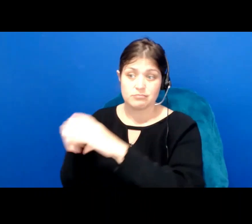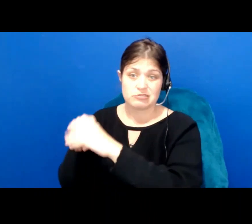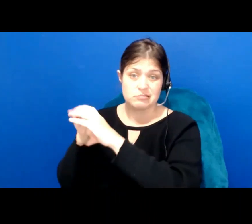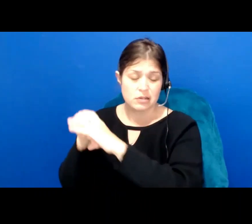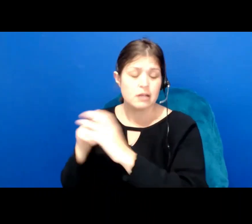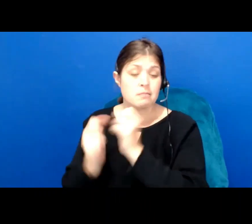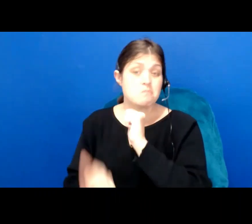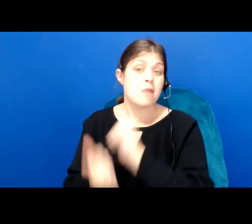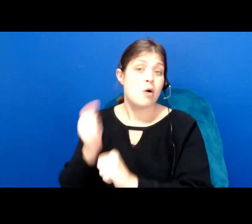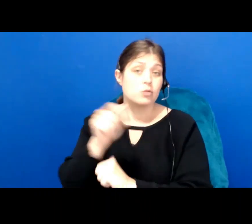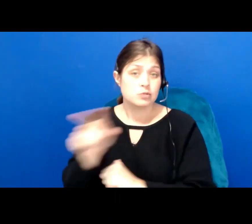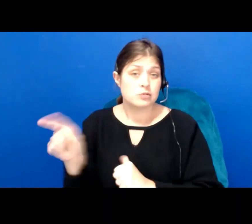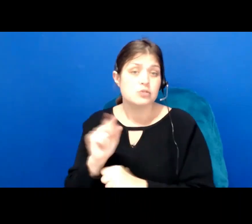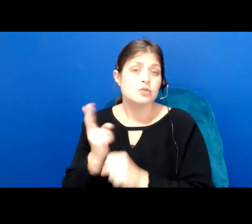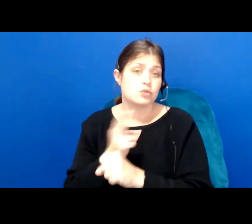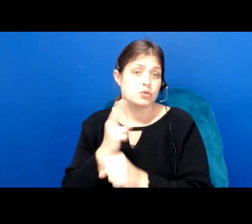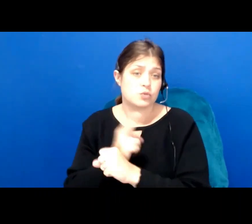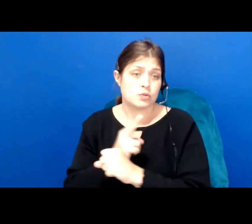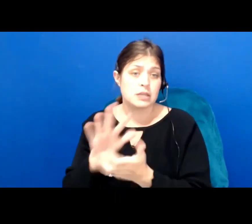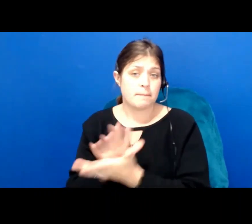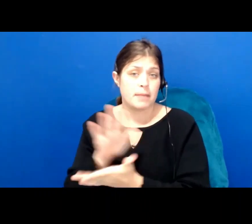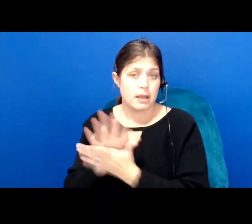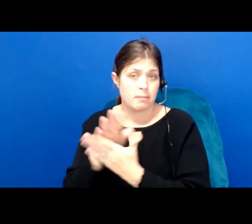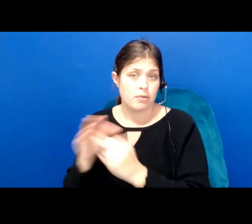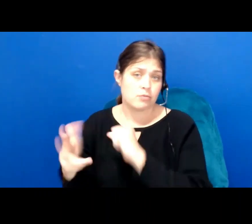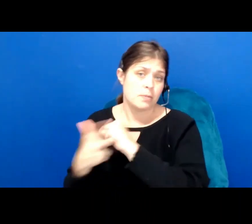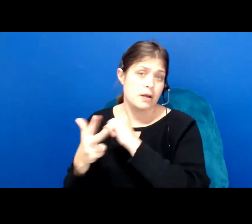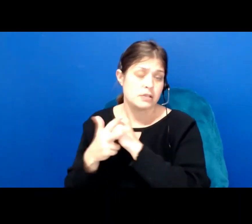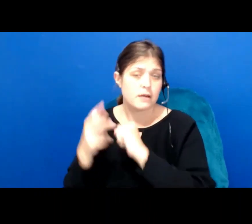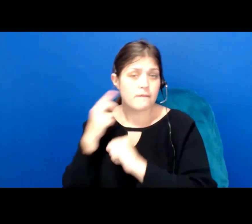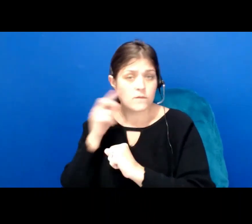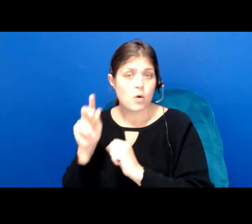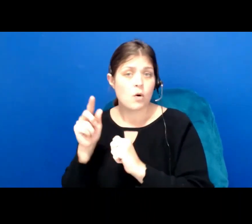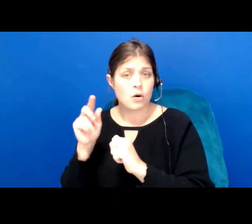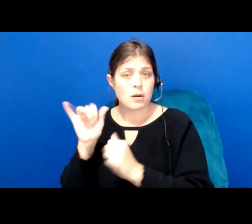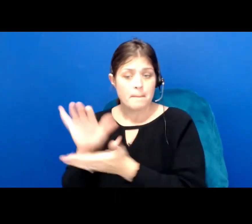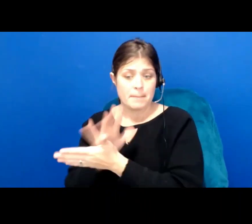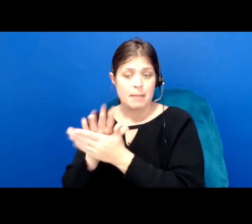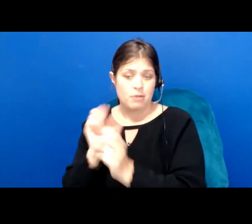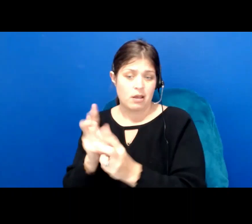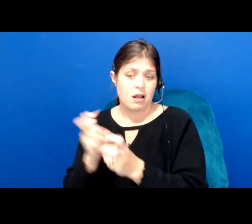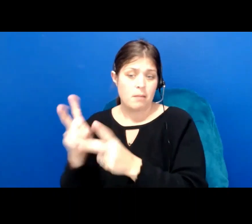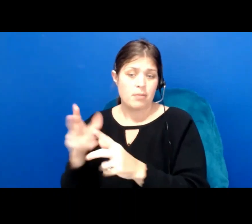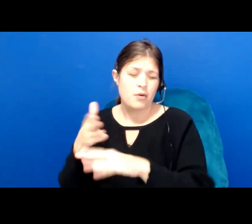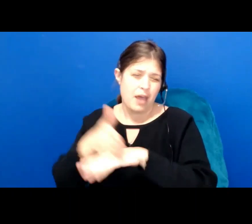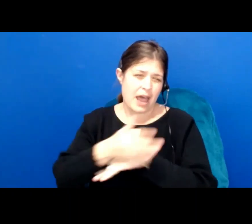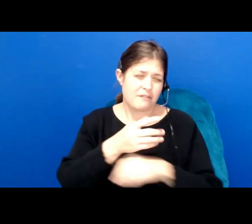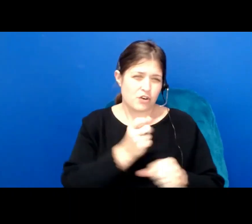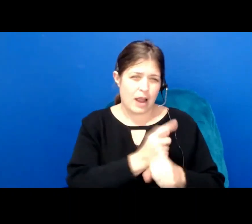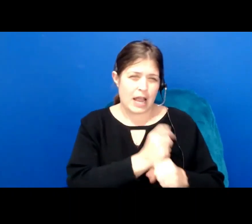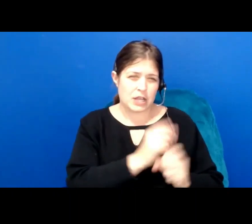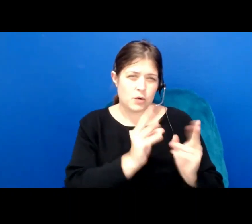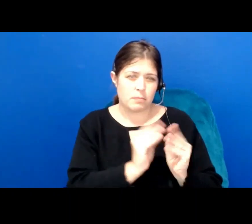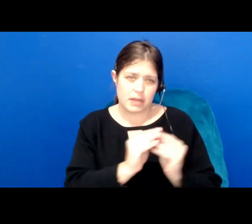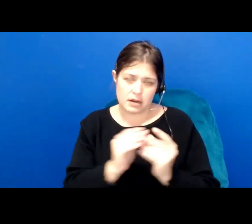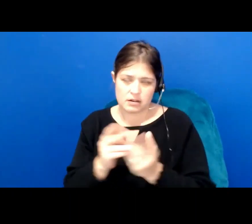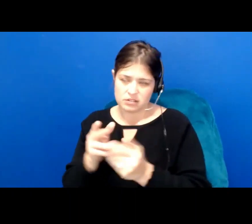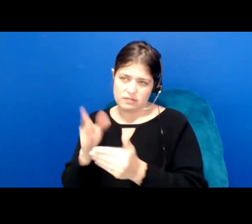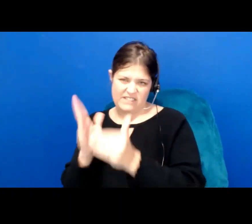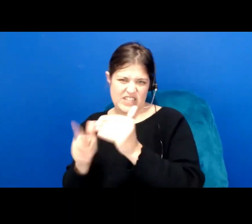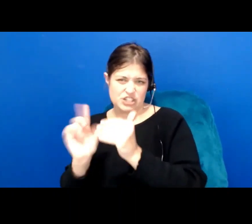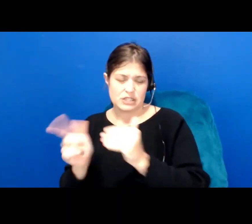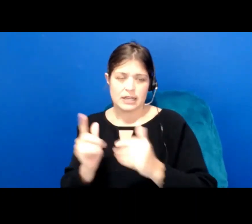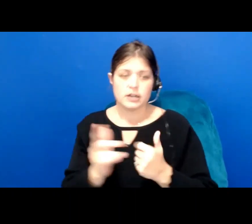majority are using the paper repository for a paper they can upload after the annual meeting. I mean, polish off, not a new paper. When